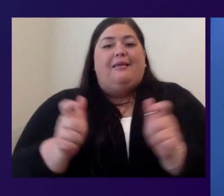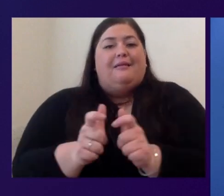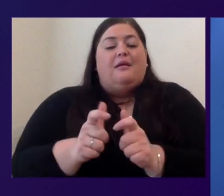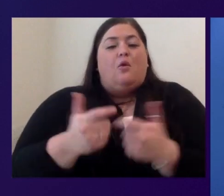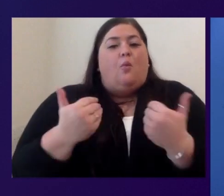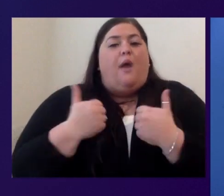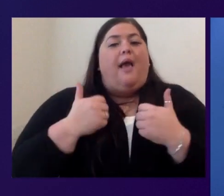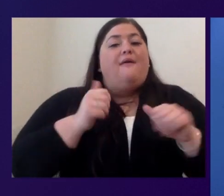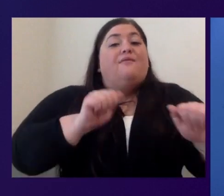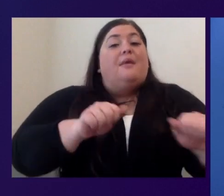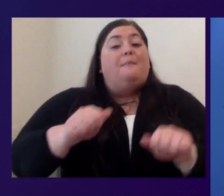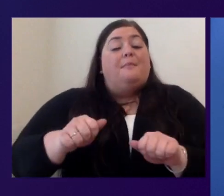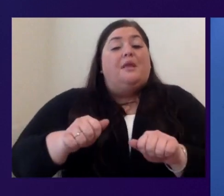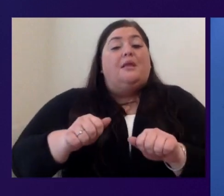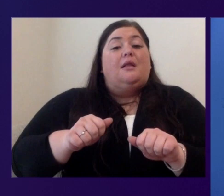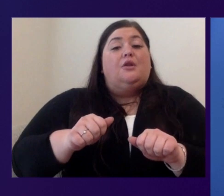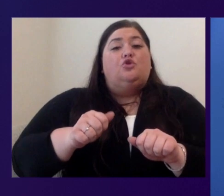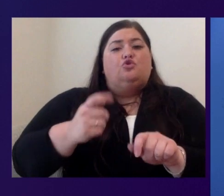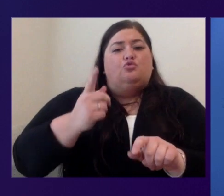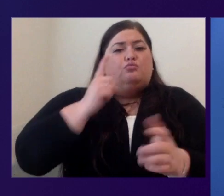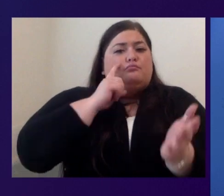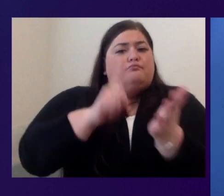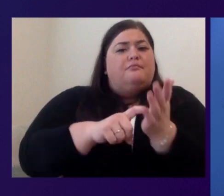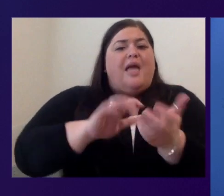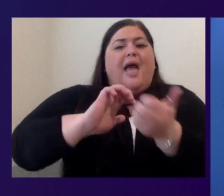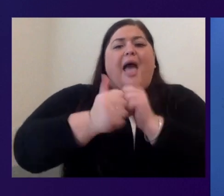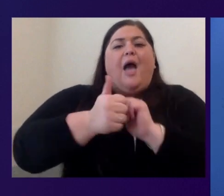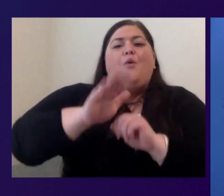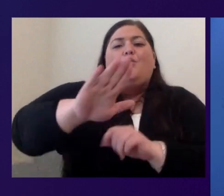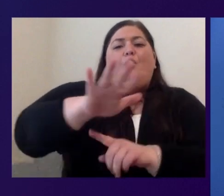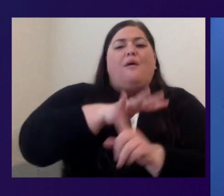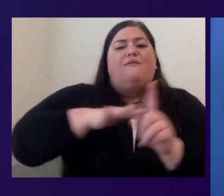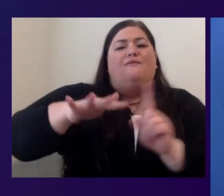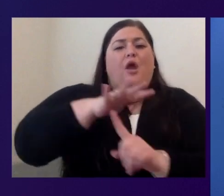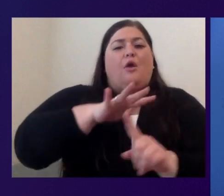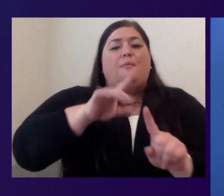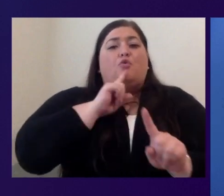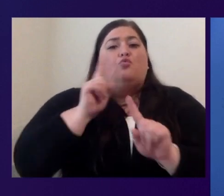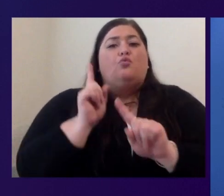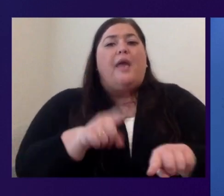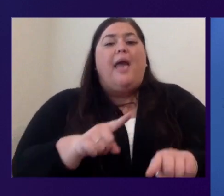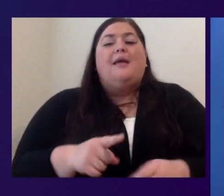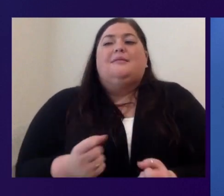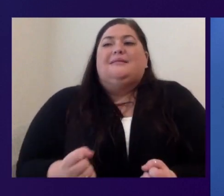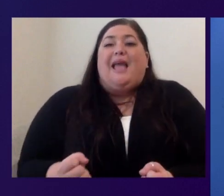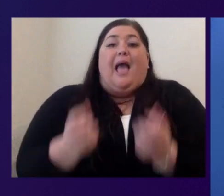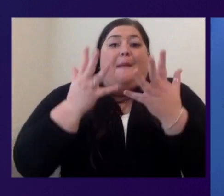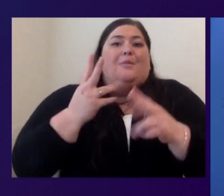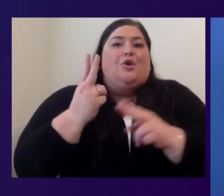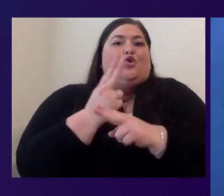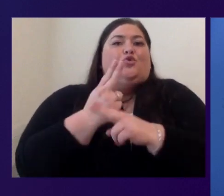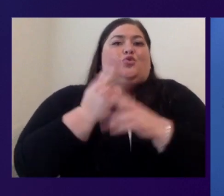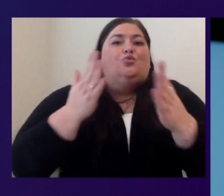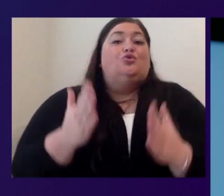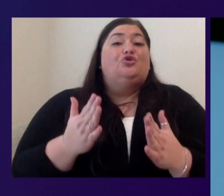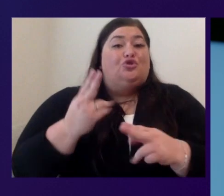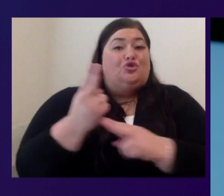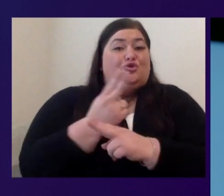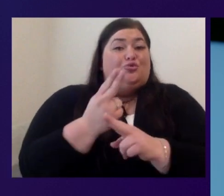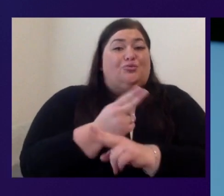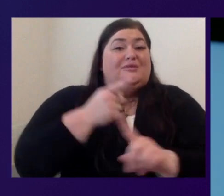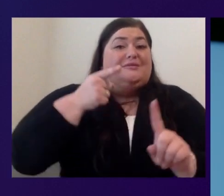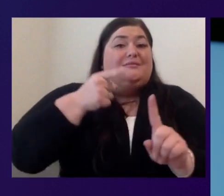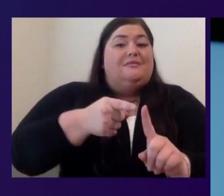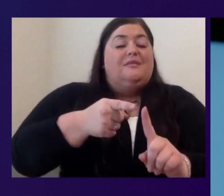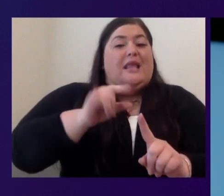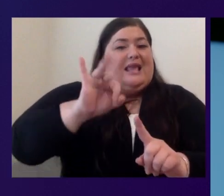to define how your environment reacts based on capacity and usage, right? How many users are using it. But for more predictable workloads, you know that there's a